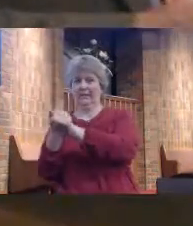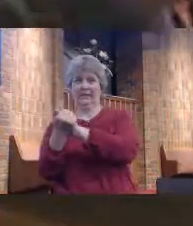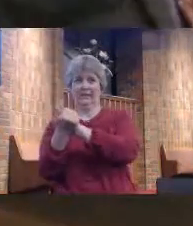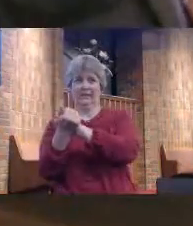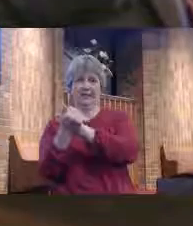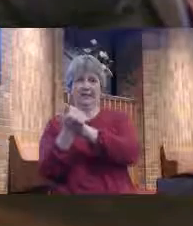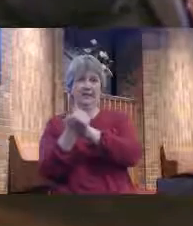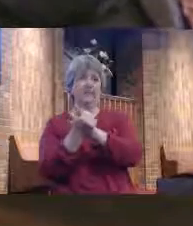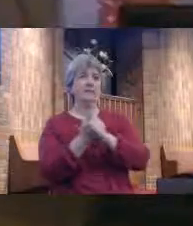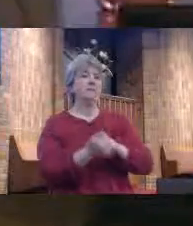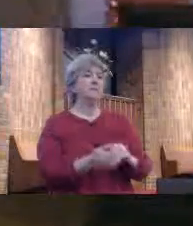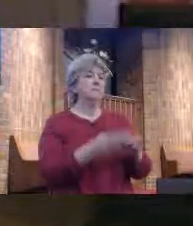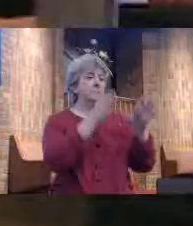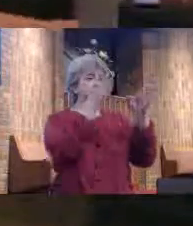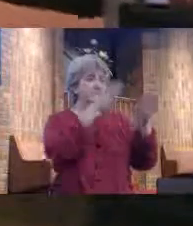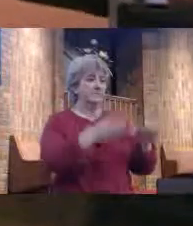is